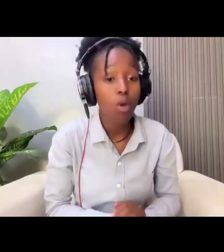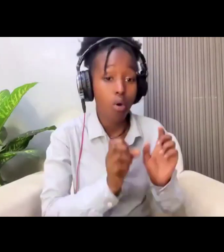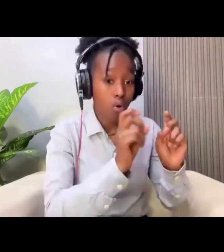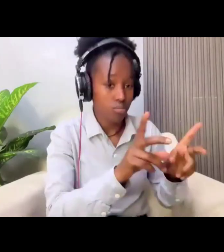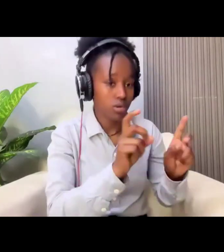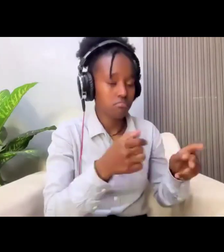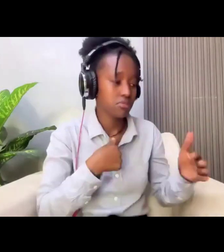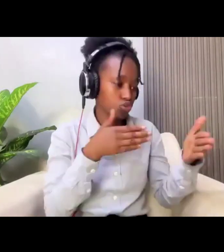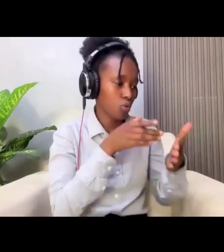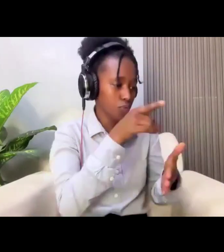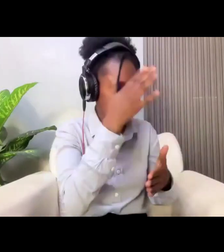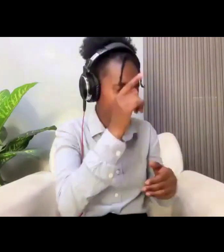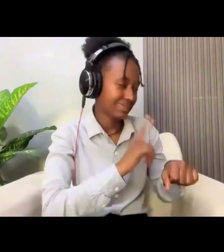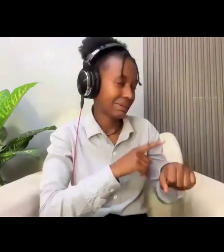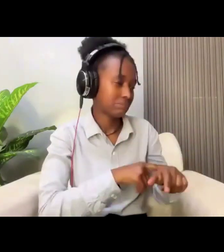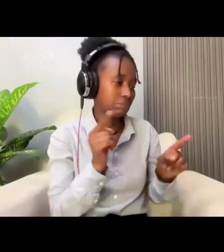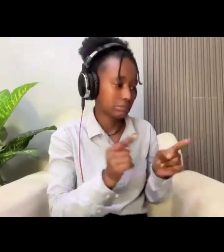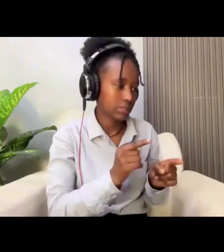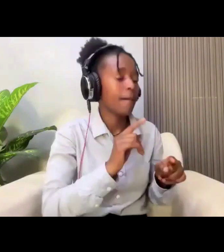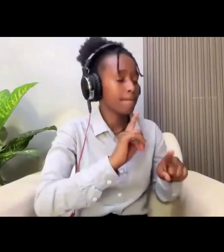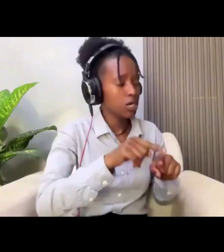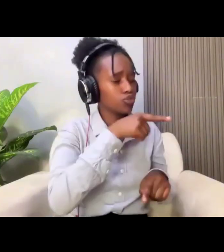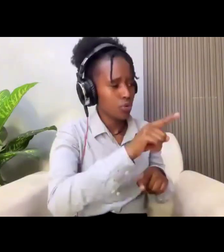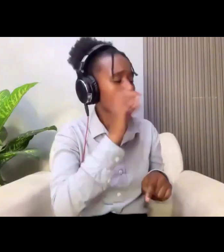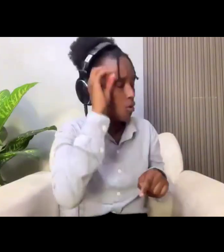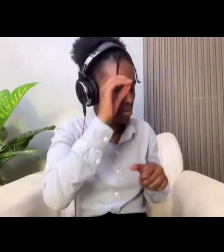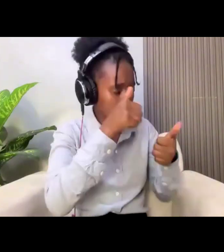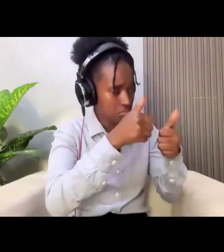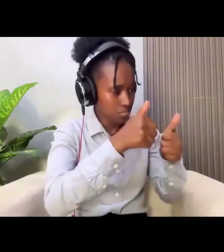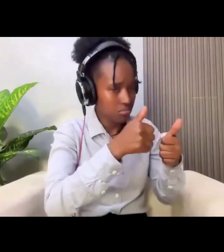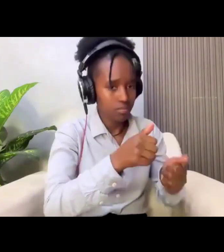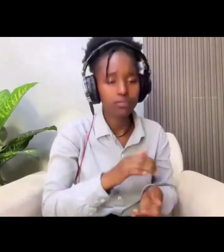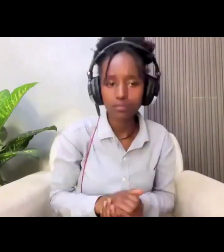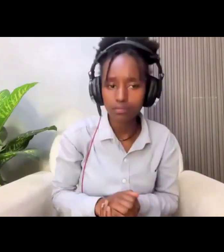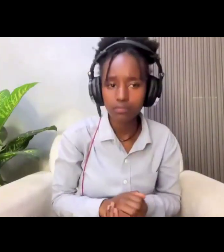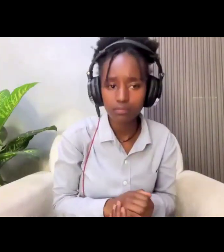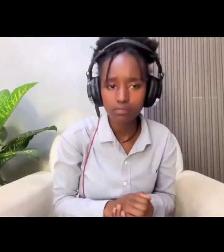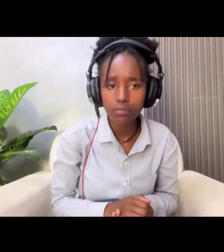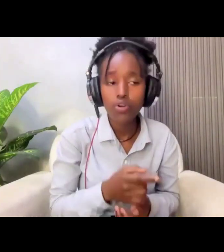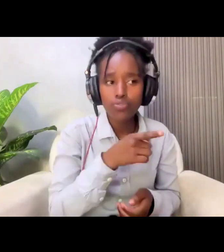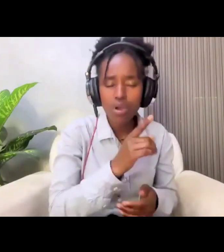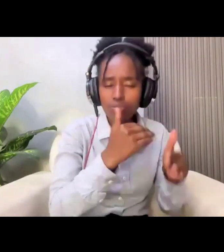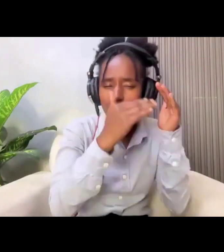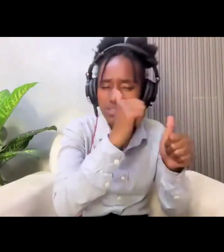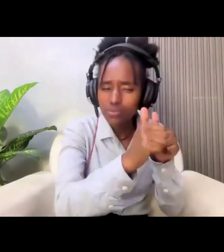out of time, but very good points. This is the University of the West Indies, is it?